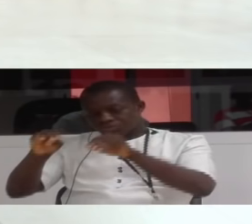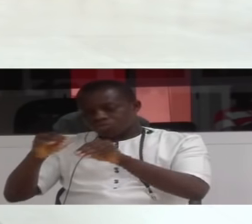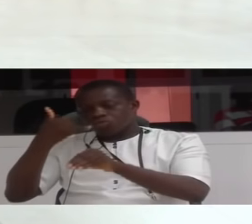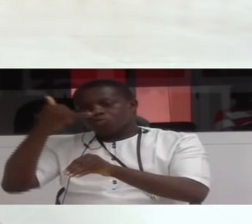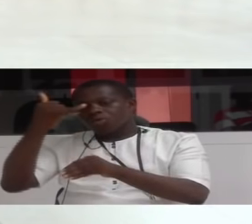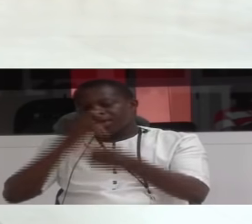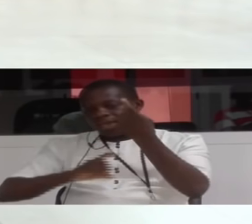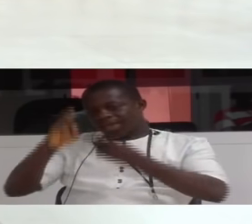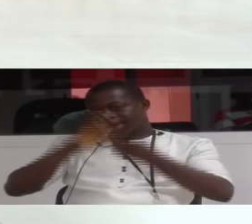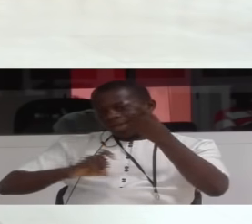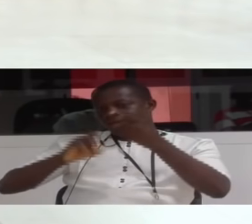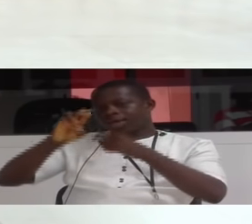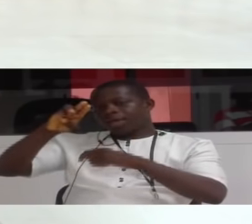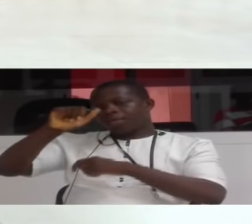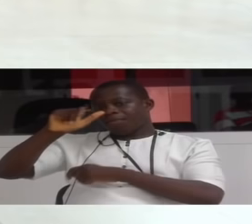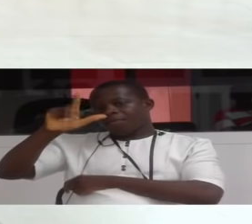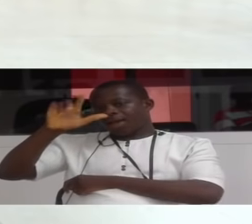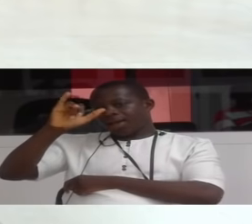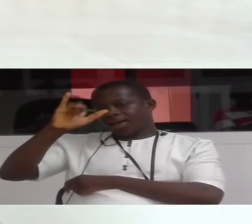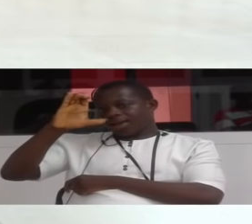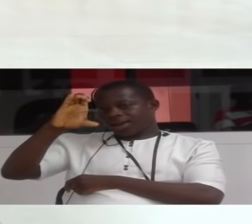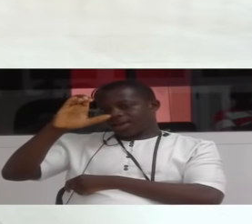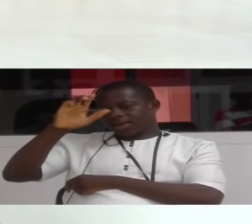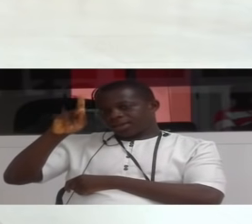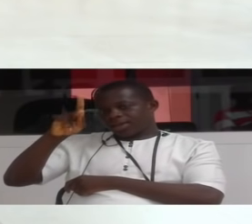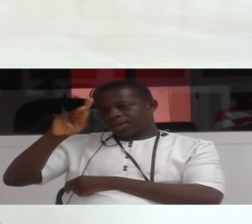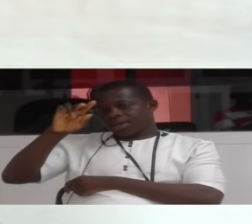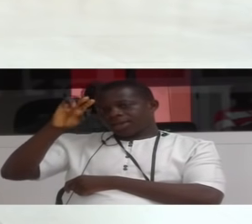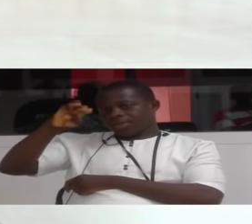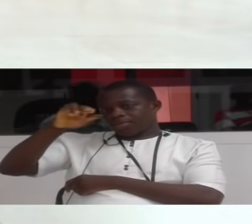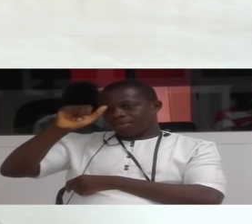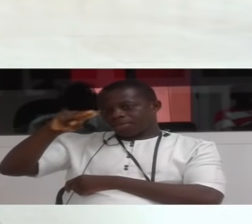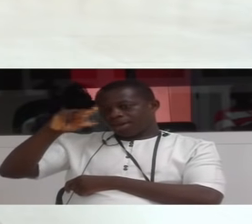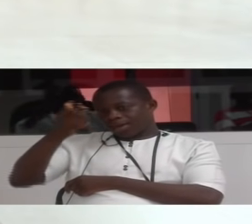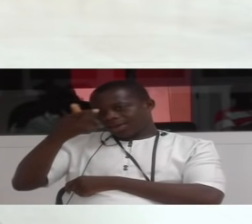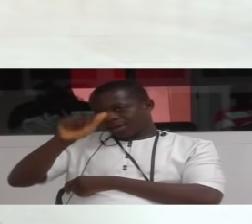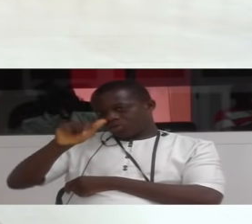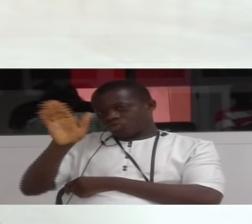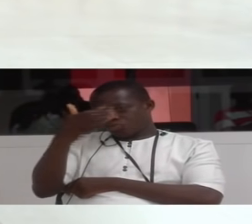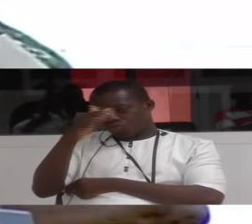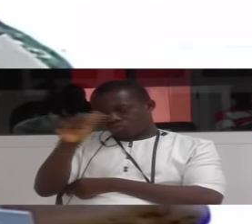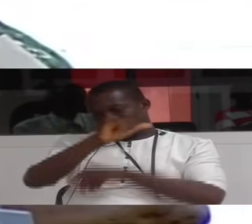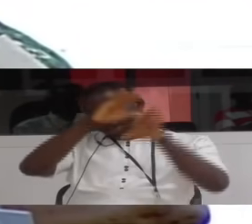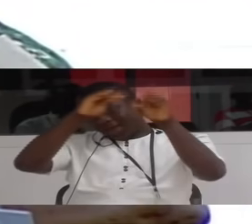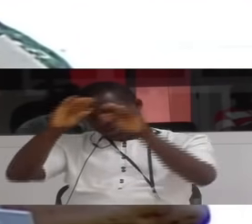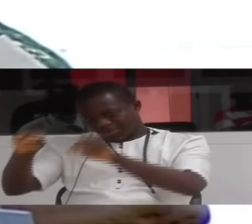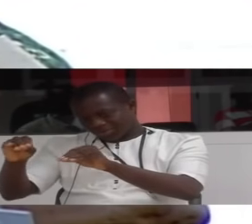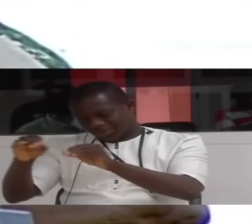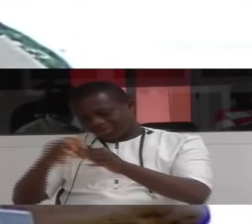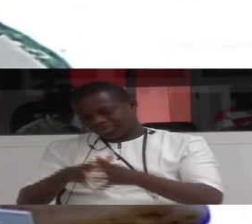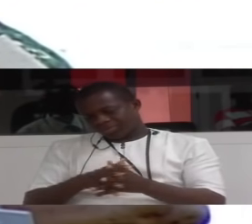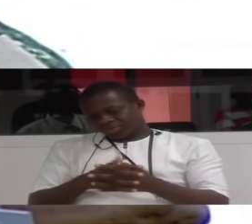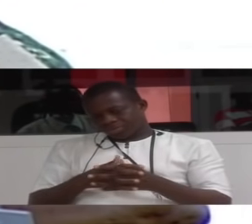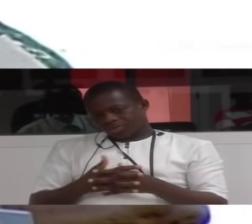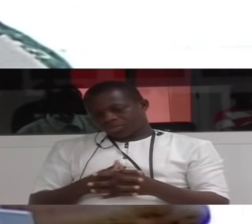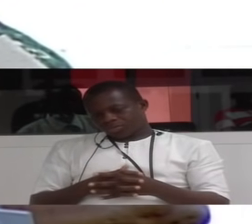on another operation? Fodun sila do sotontale ndax amna benen yon bo xamne Malik manga onala pour ngène def lenen